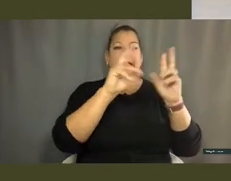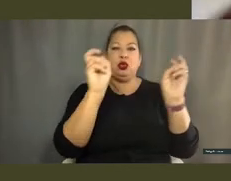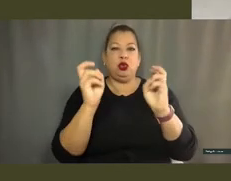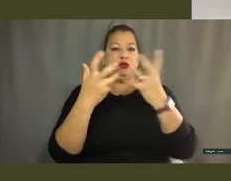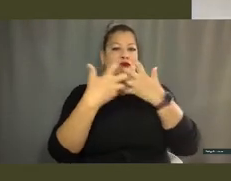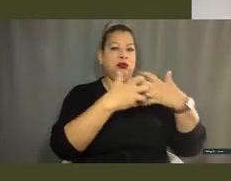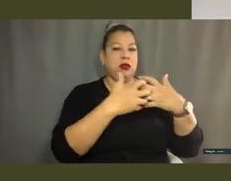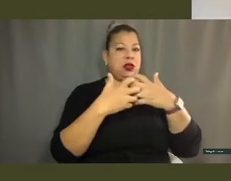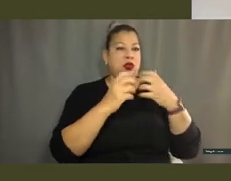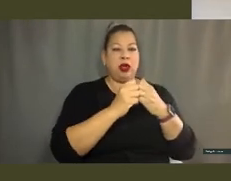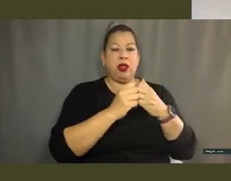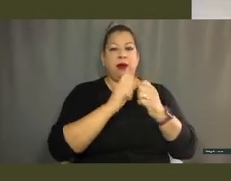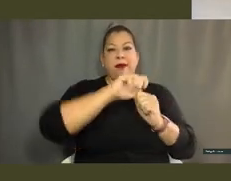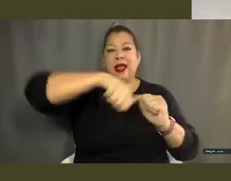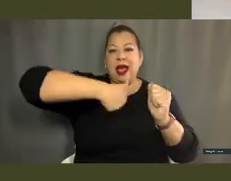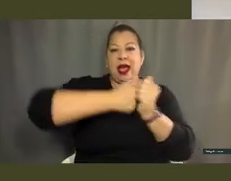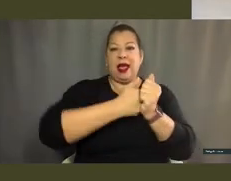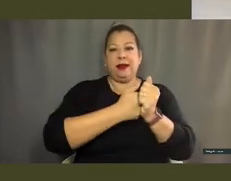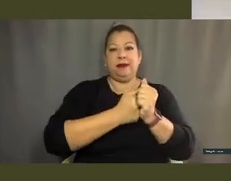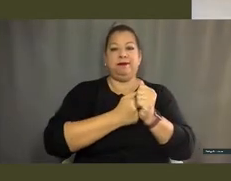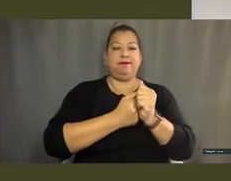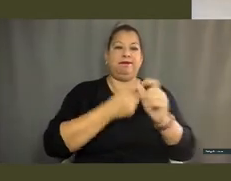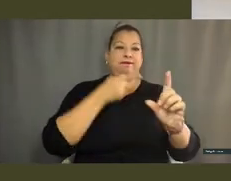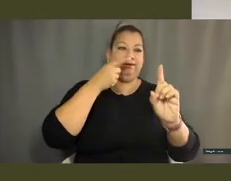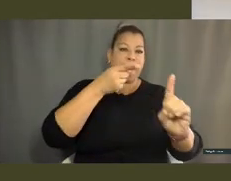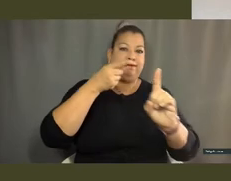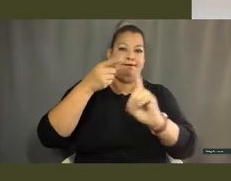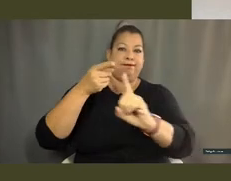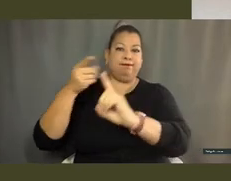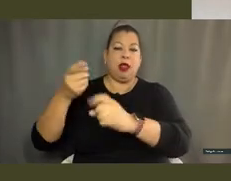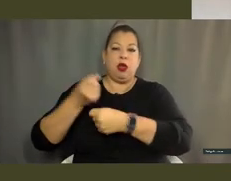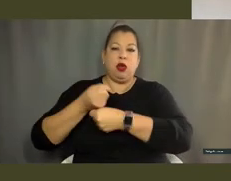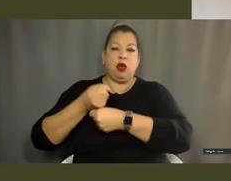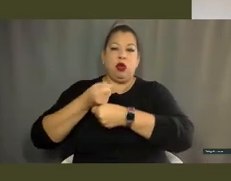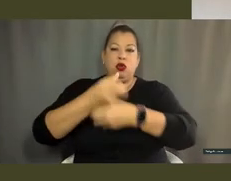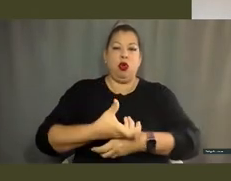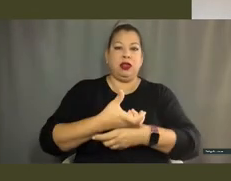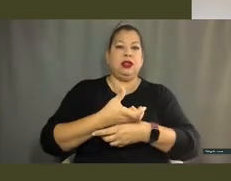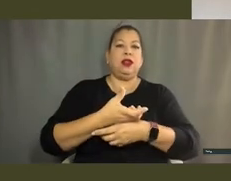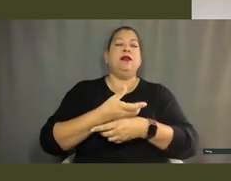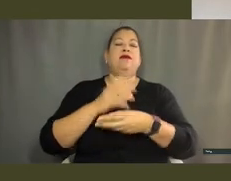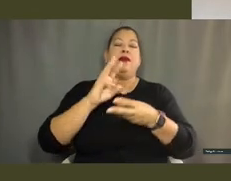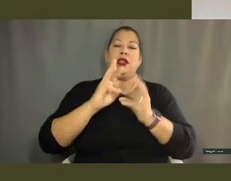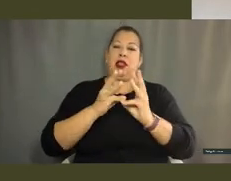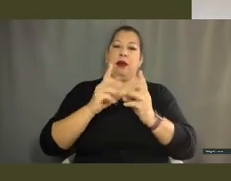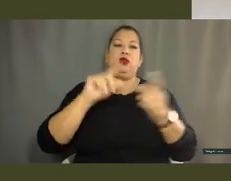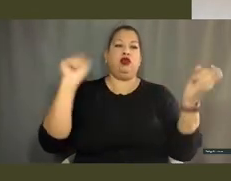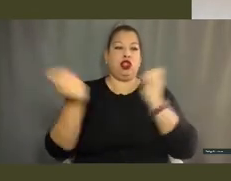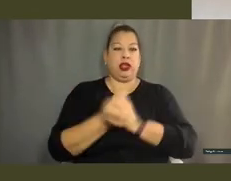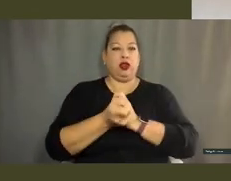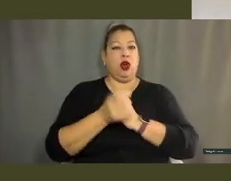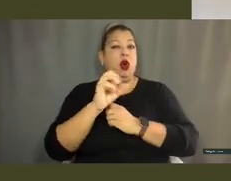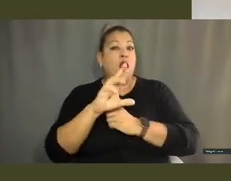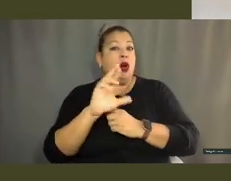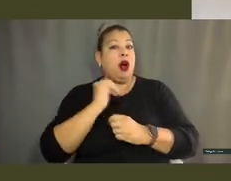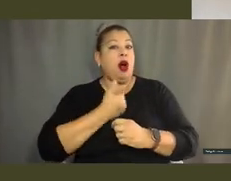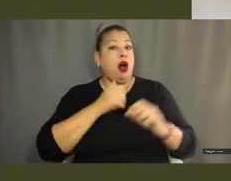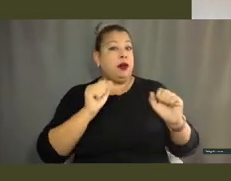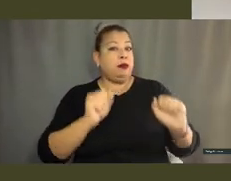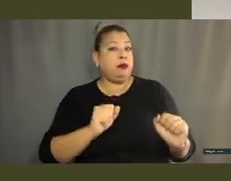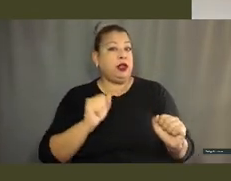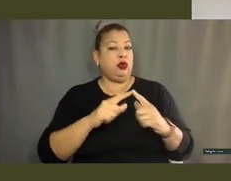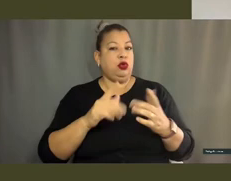drivers behind the climate altering actions, at our ability to be able to be resilient